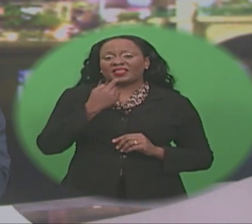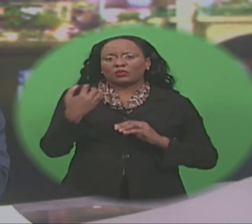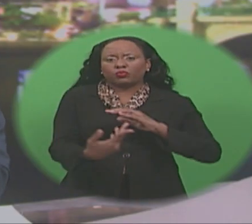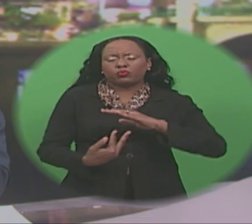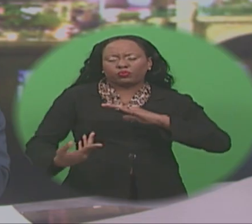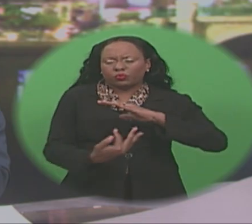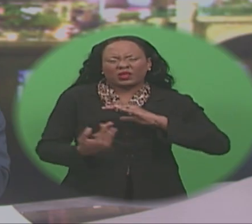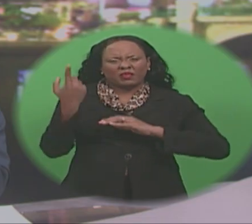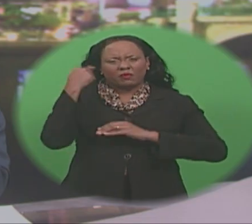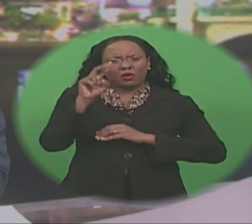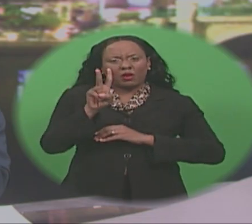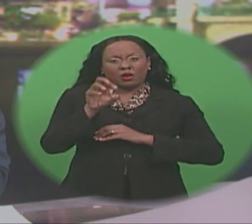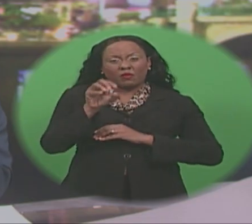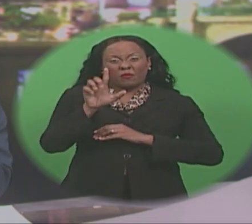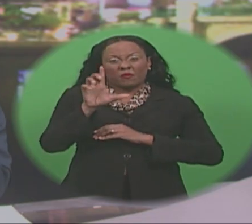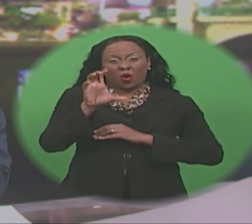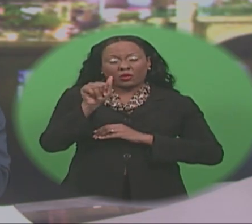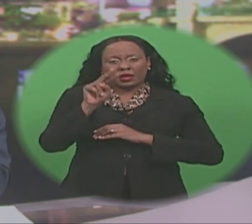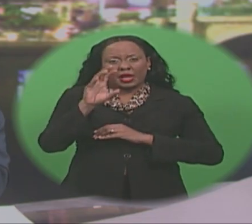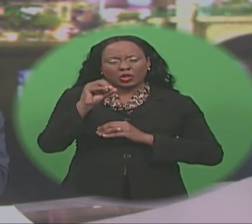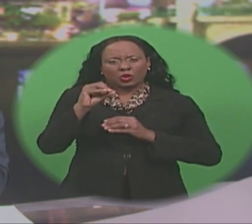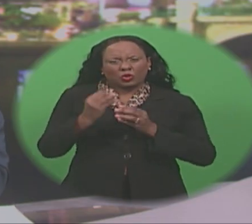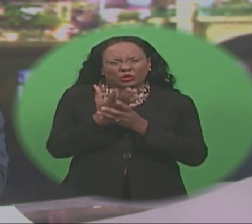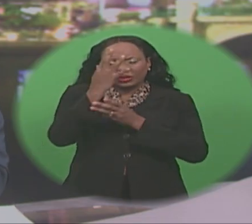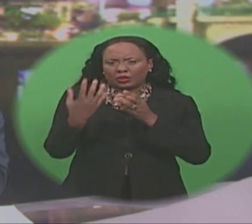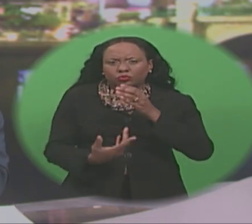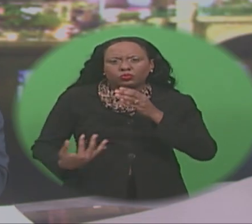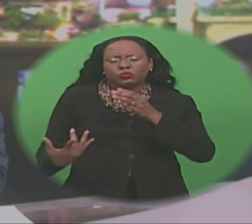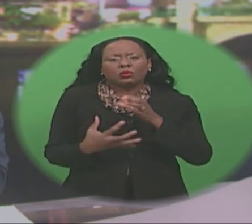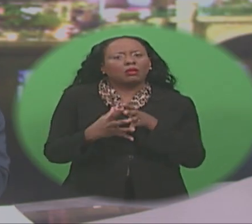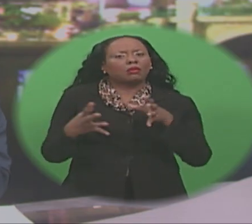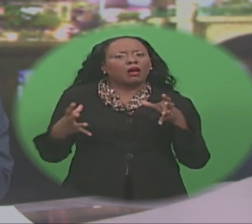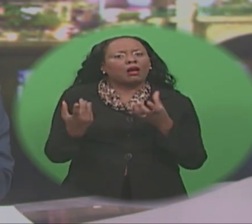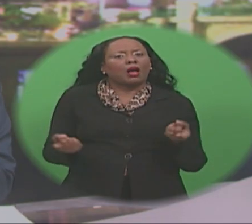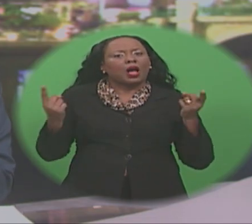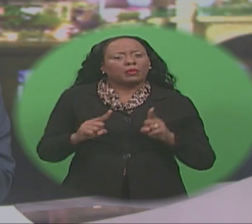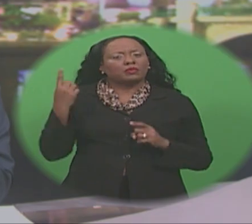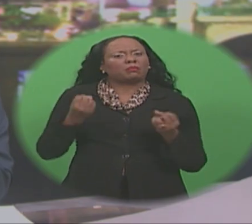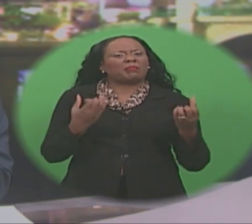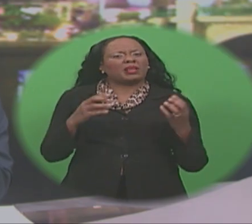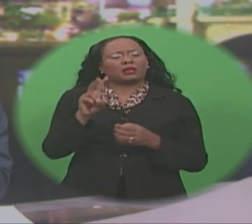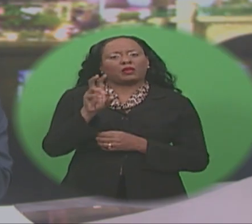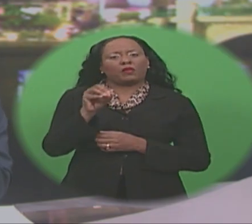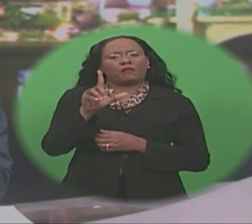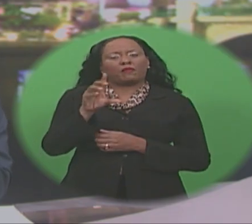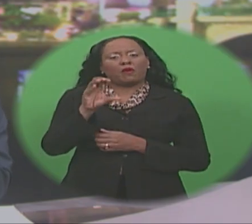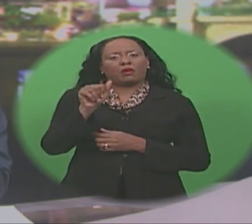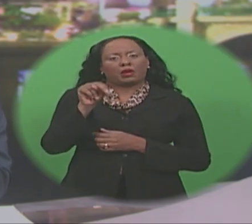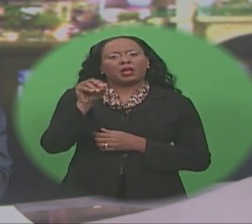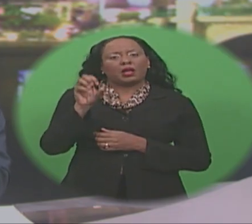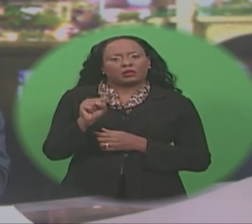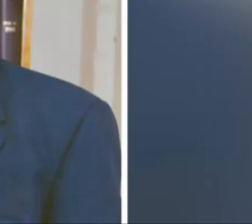Professor Robertson says the activity at Kikum-Jenny is the normal process for such active volcanoes, which many of our islands have